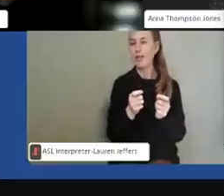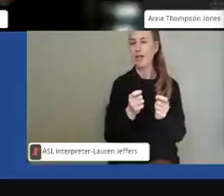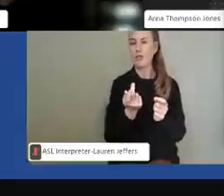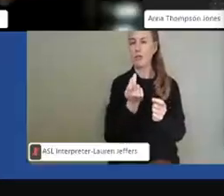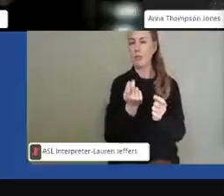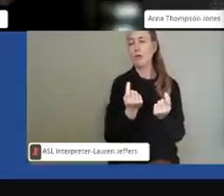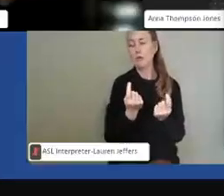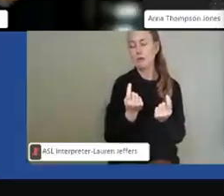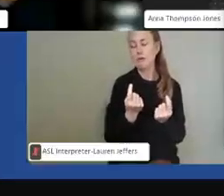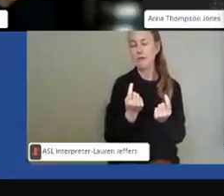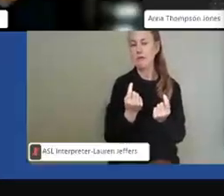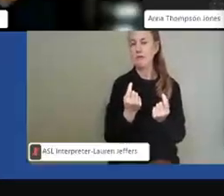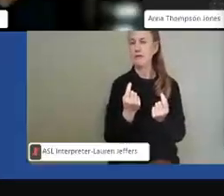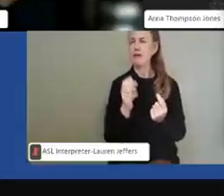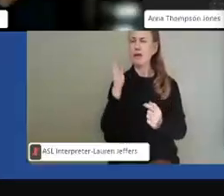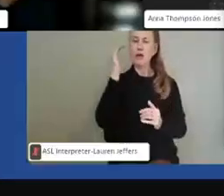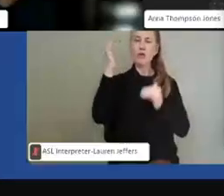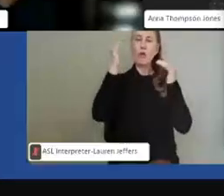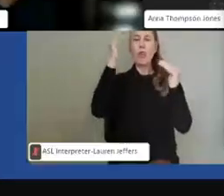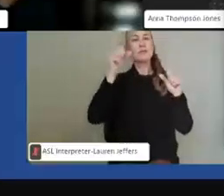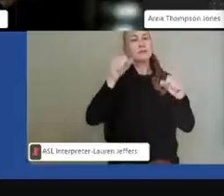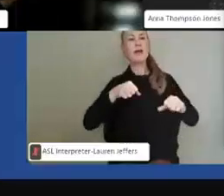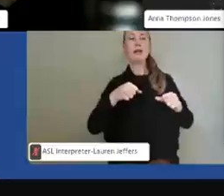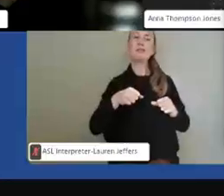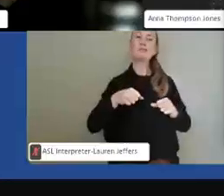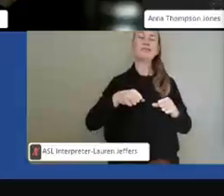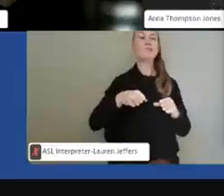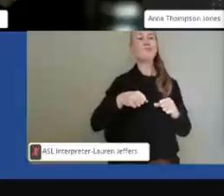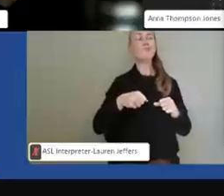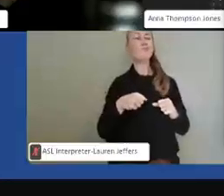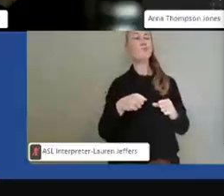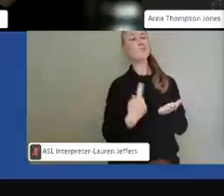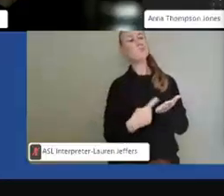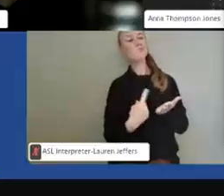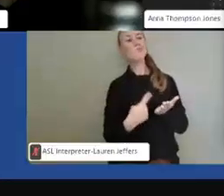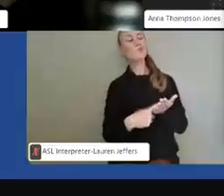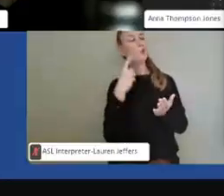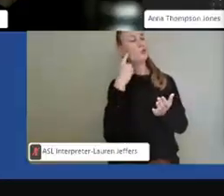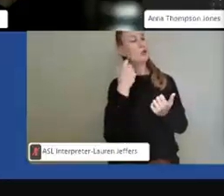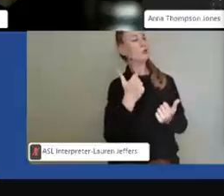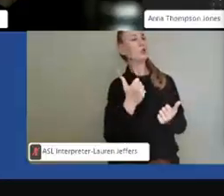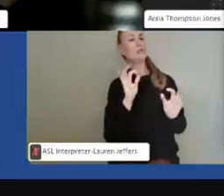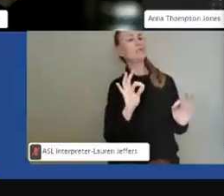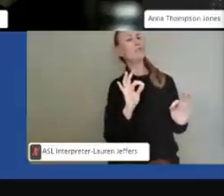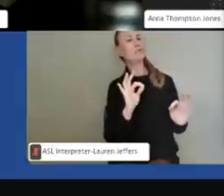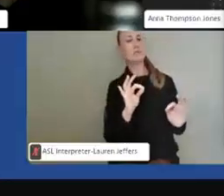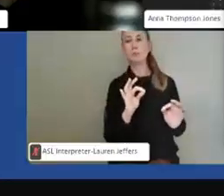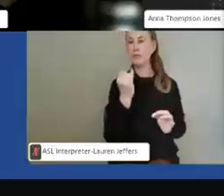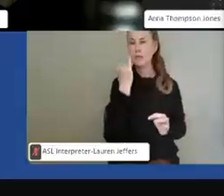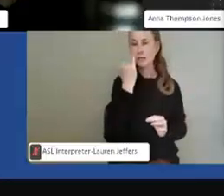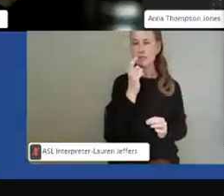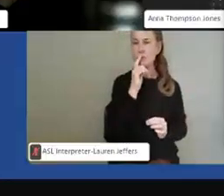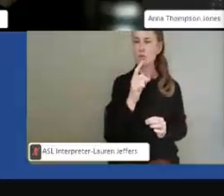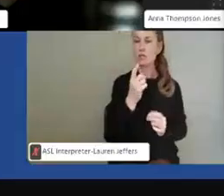because us as adults can sit around and think, oh, this sounds good, but whether it will